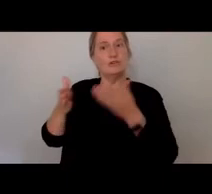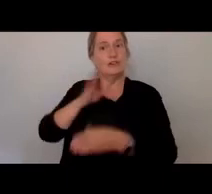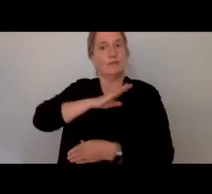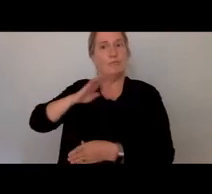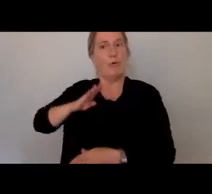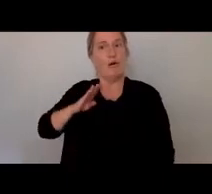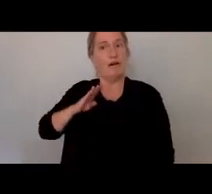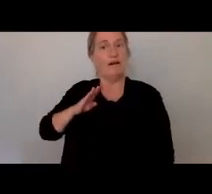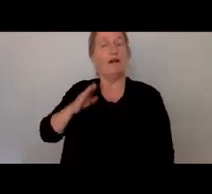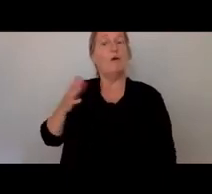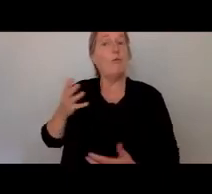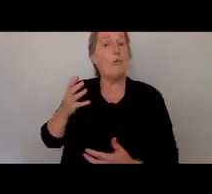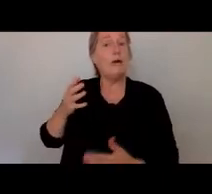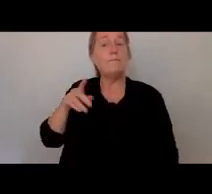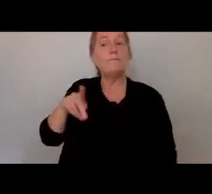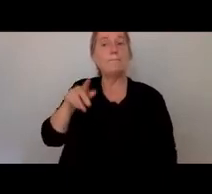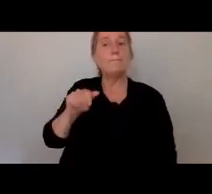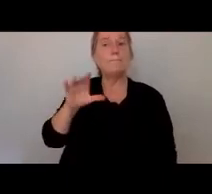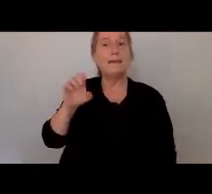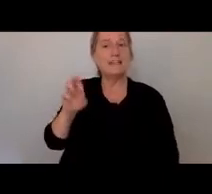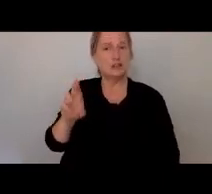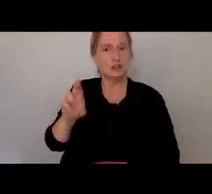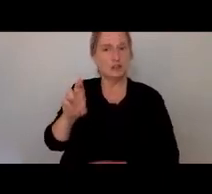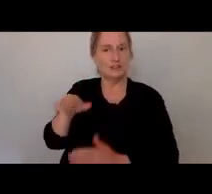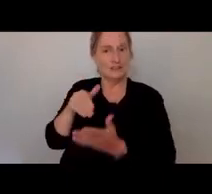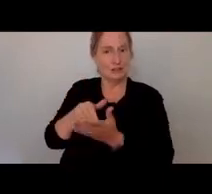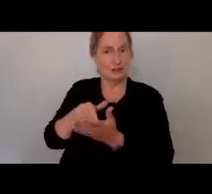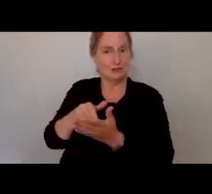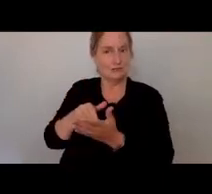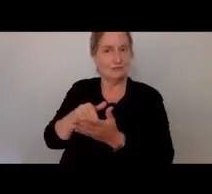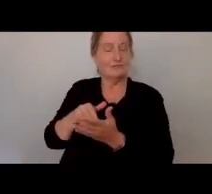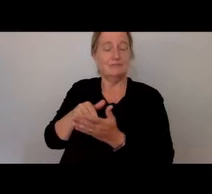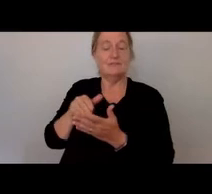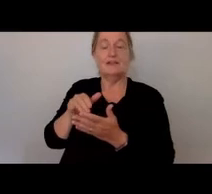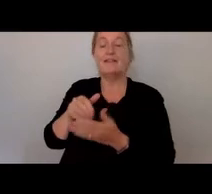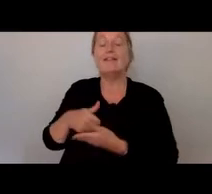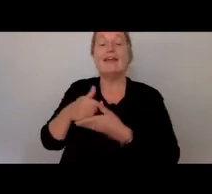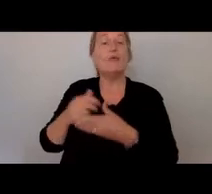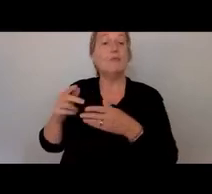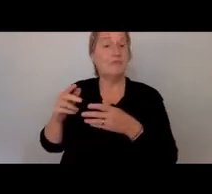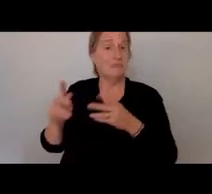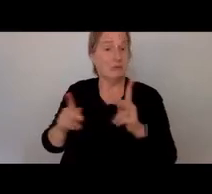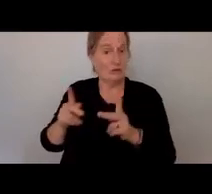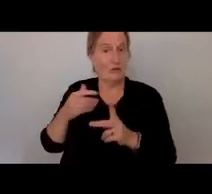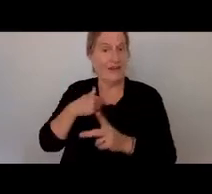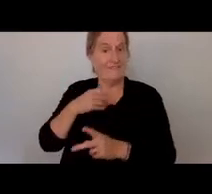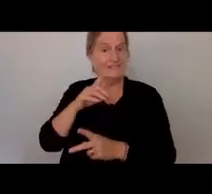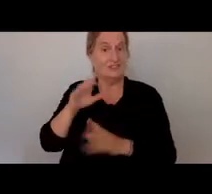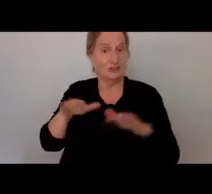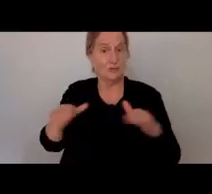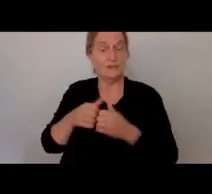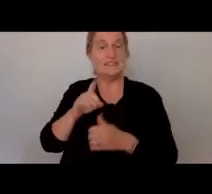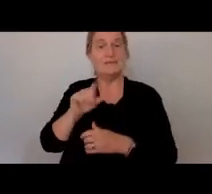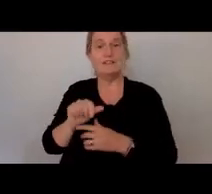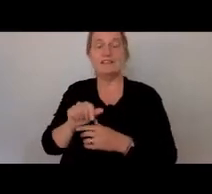young adults with disabilities. And I took this issue on in the Senate, worked on the ABLE Act to make sure that people